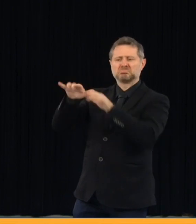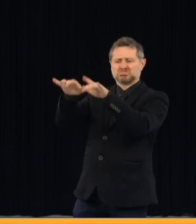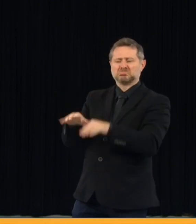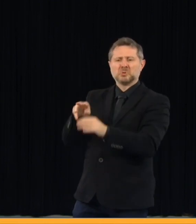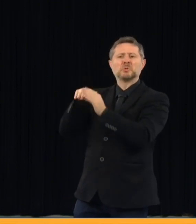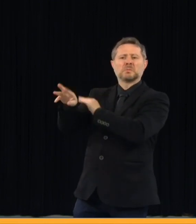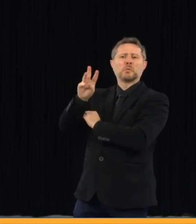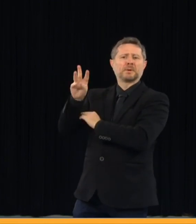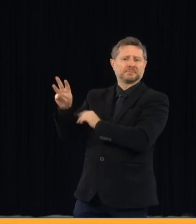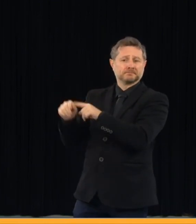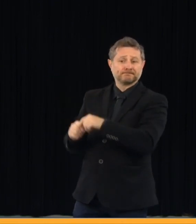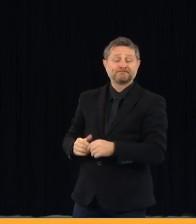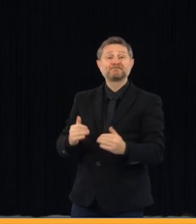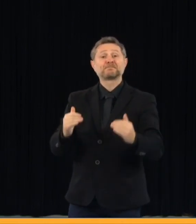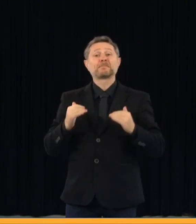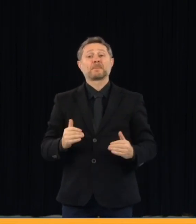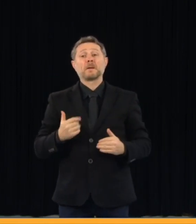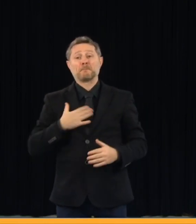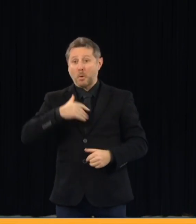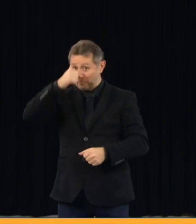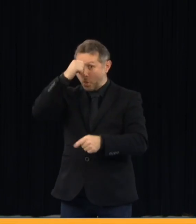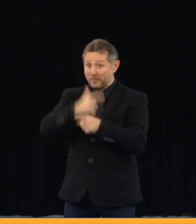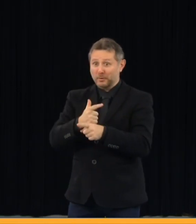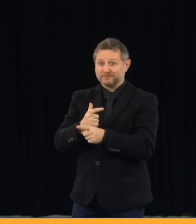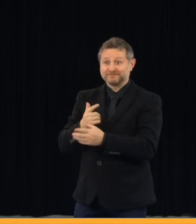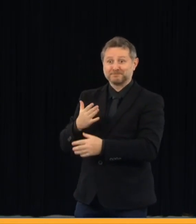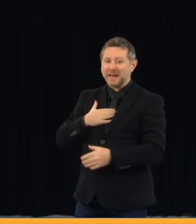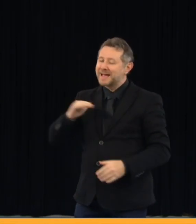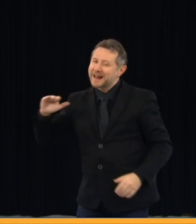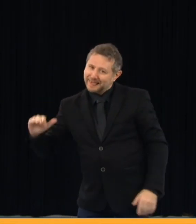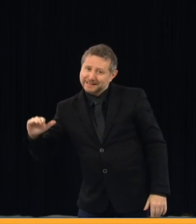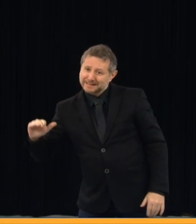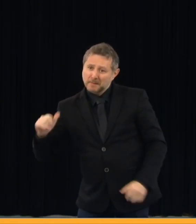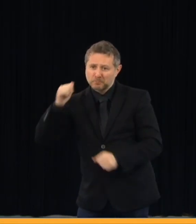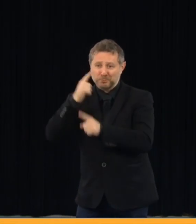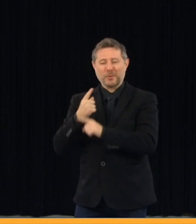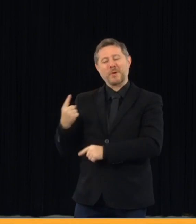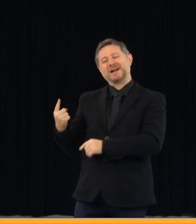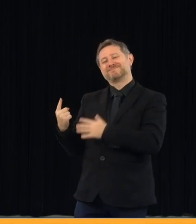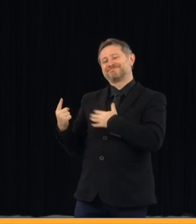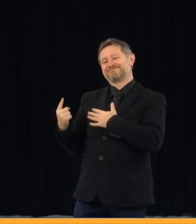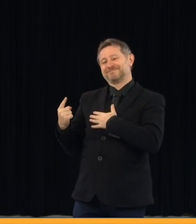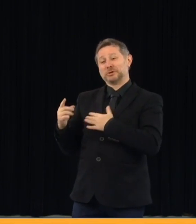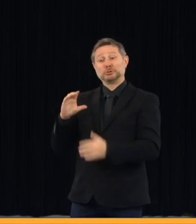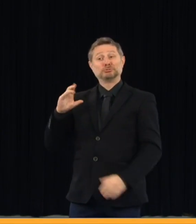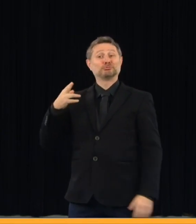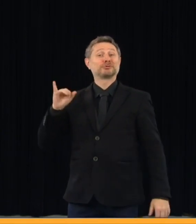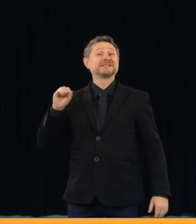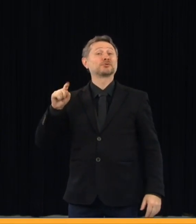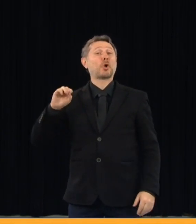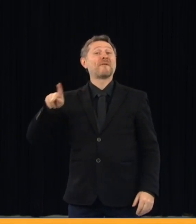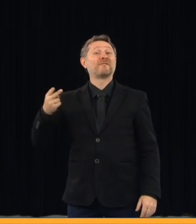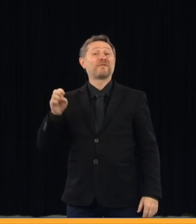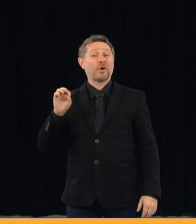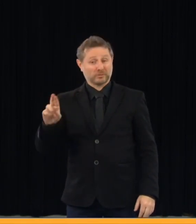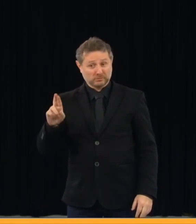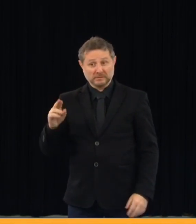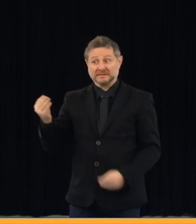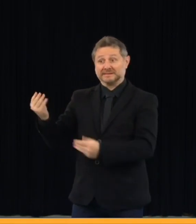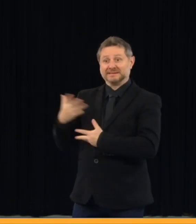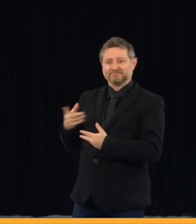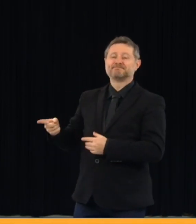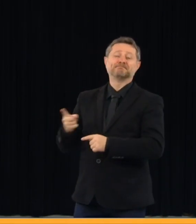My brother, my little brother, I only have one brother, Christopher, tested positive for